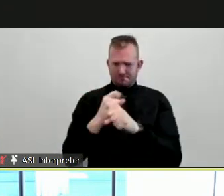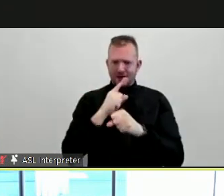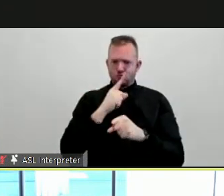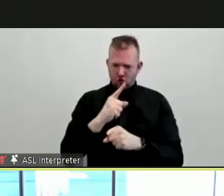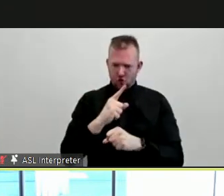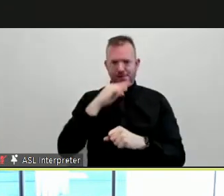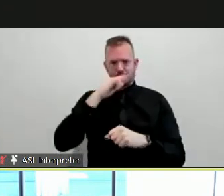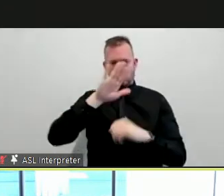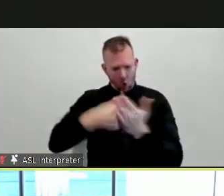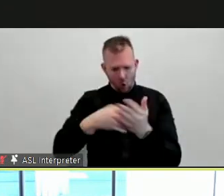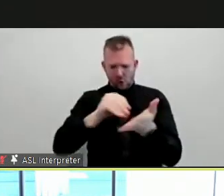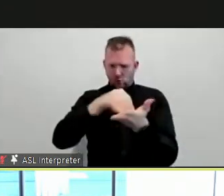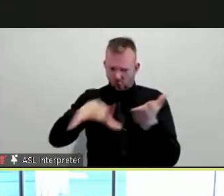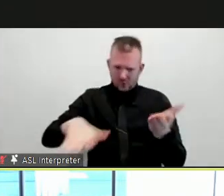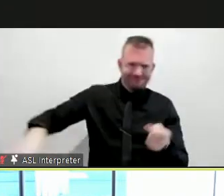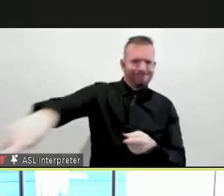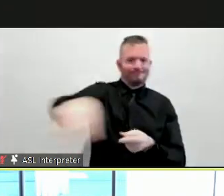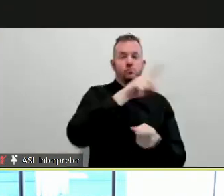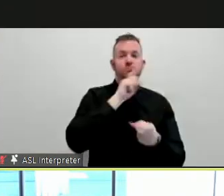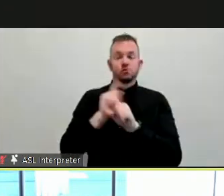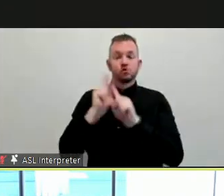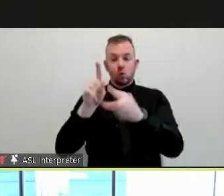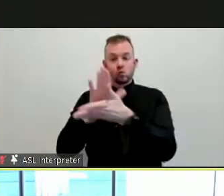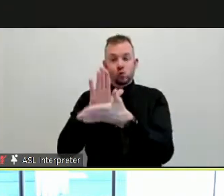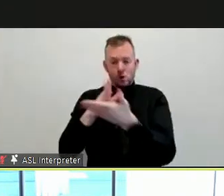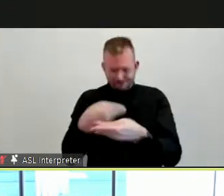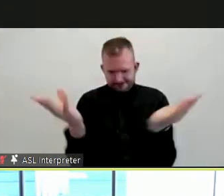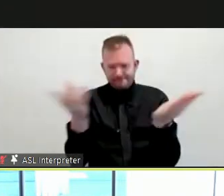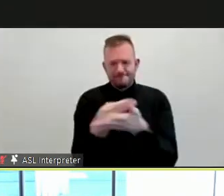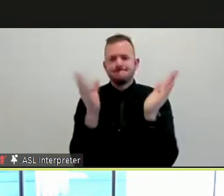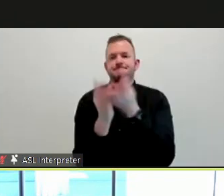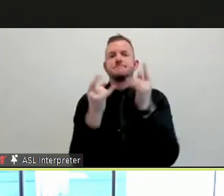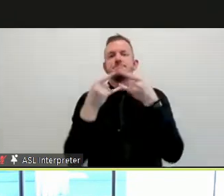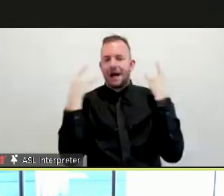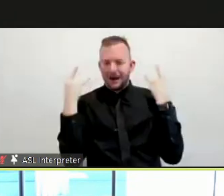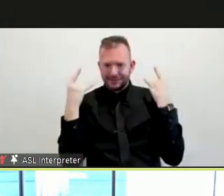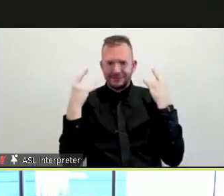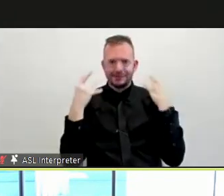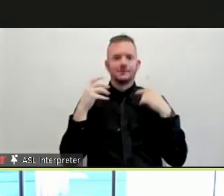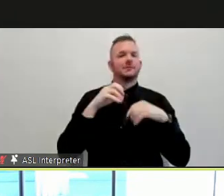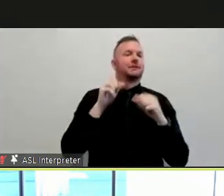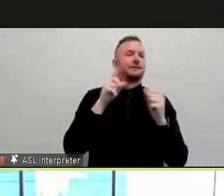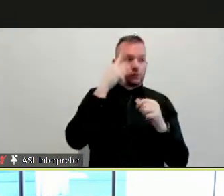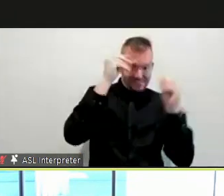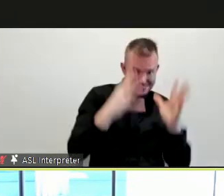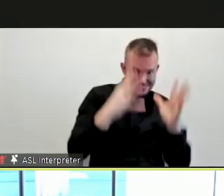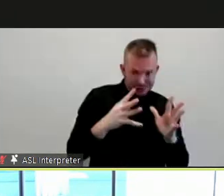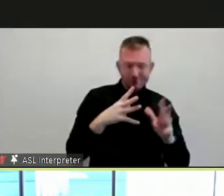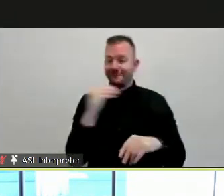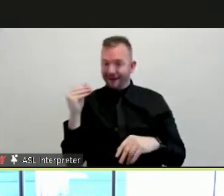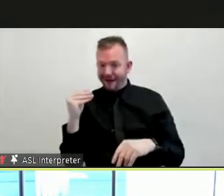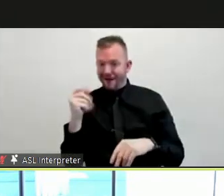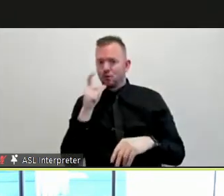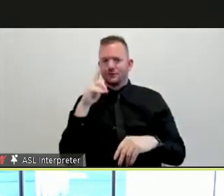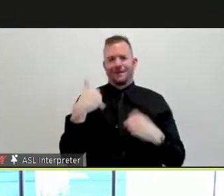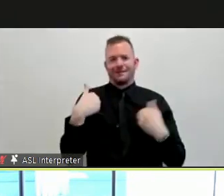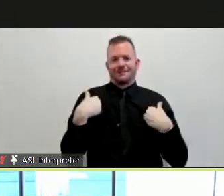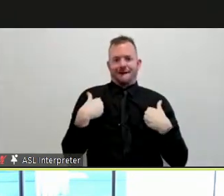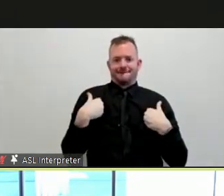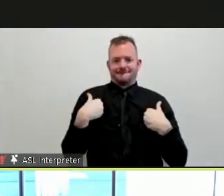deliver masks to educators. And it looks like we'll have over